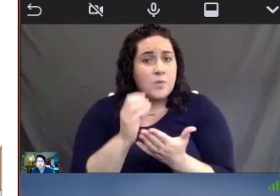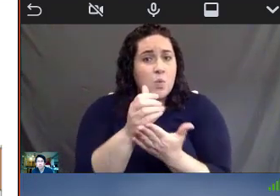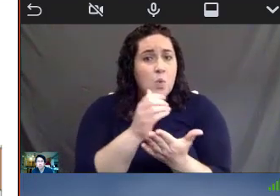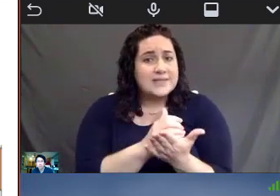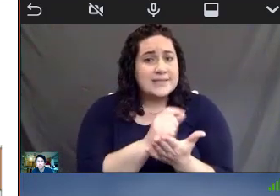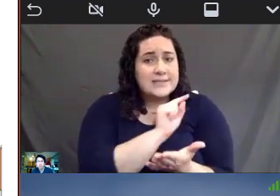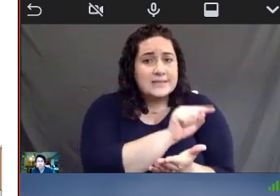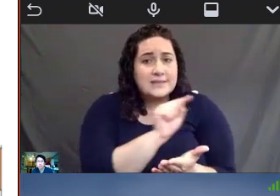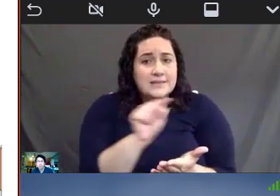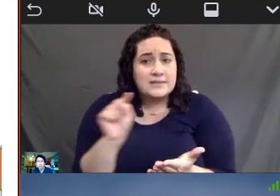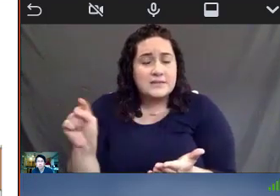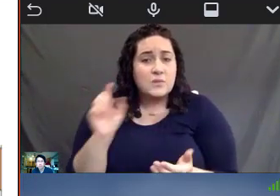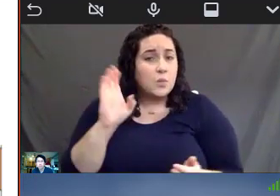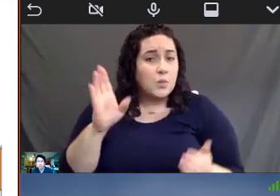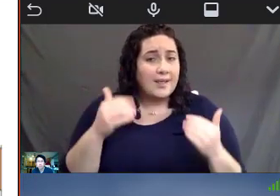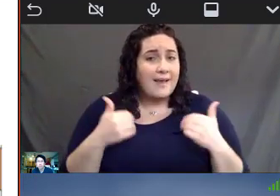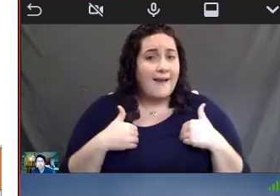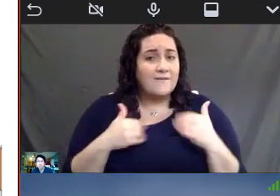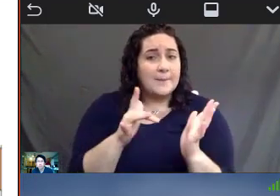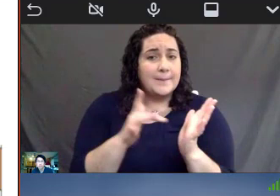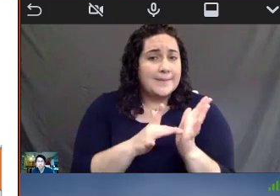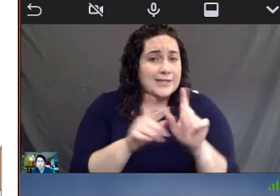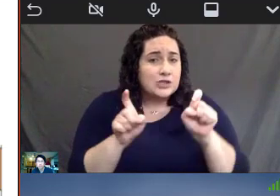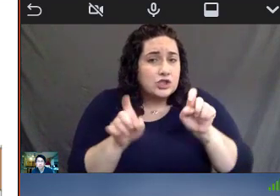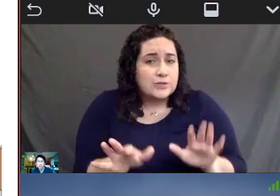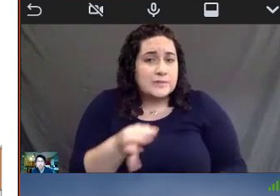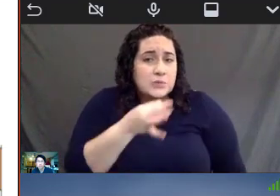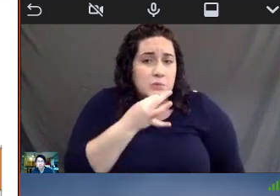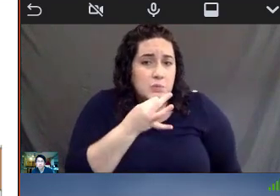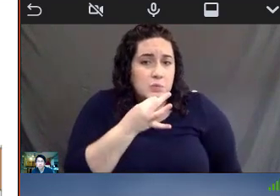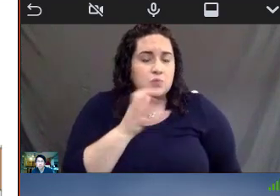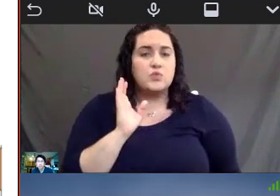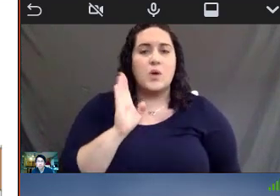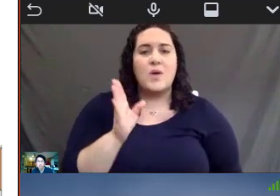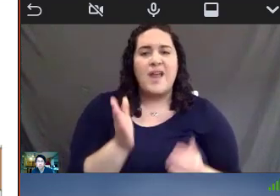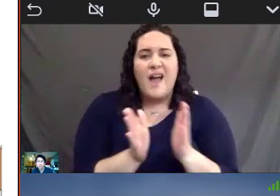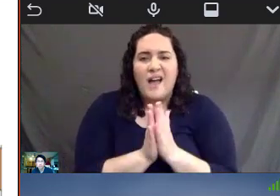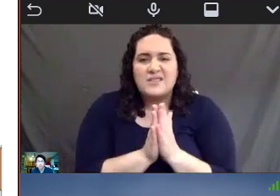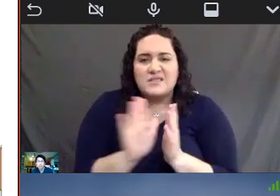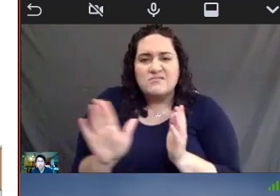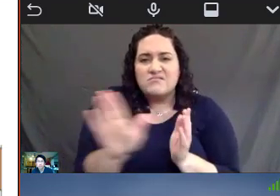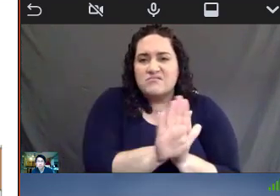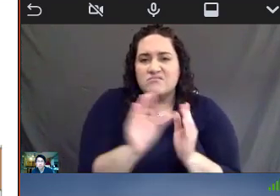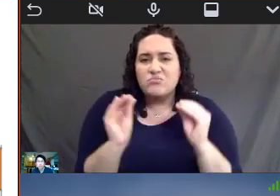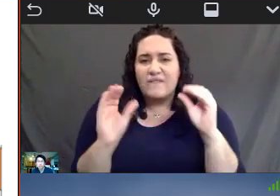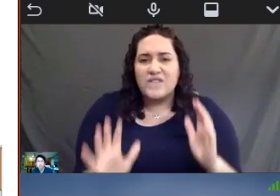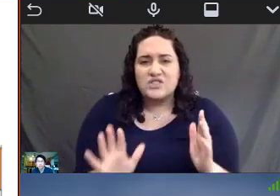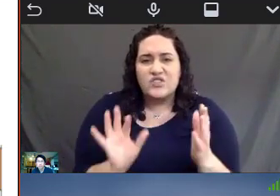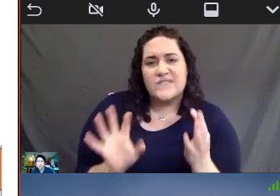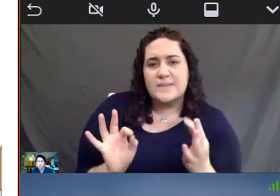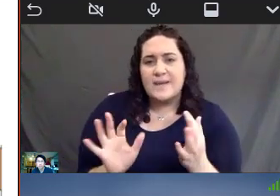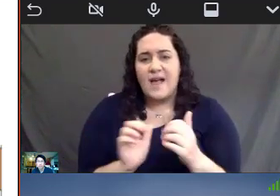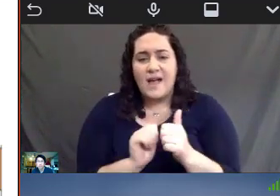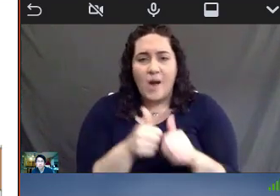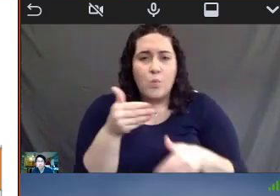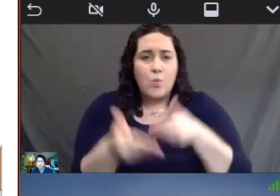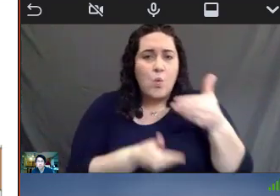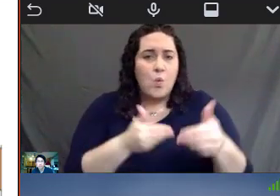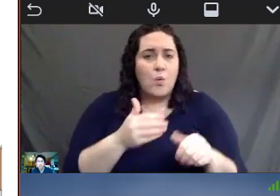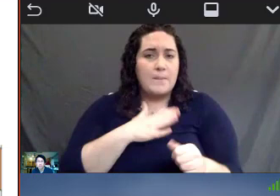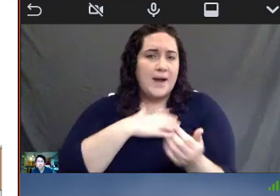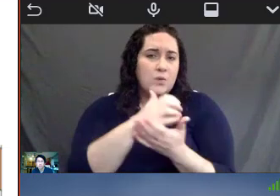or two, so I'm interested to see what people's feedback from running those midterms is before we